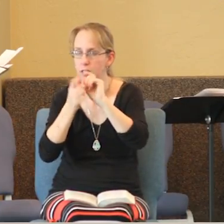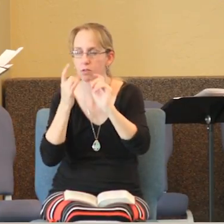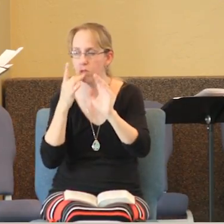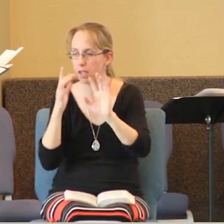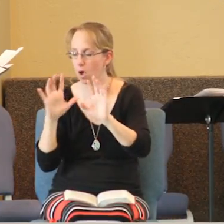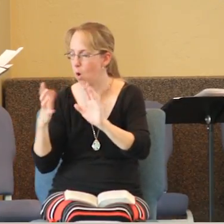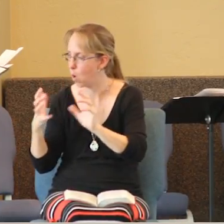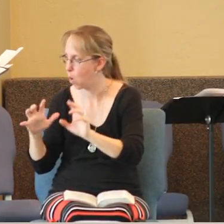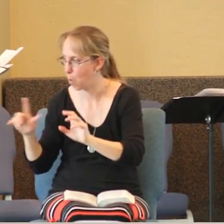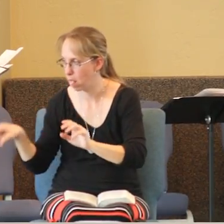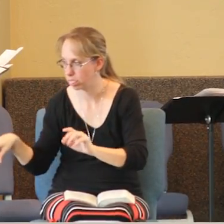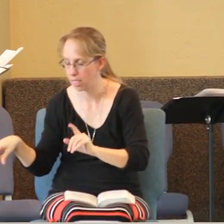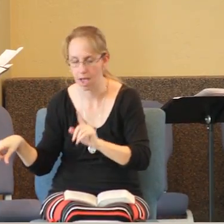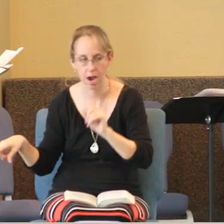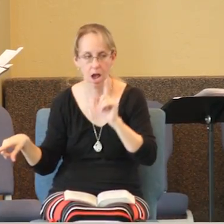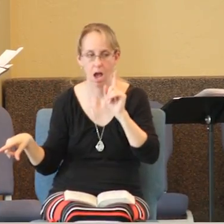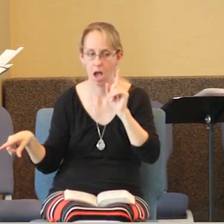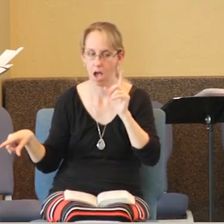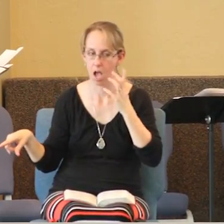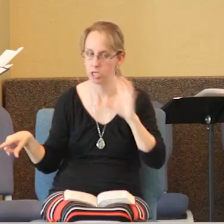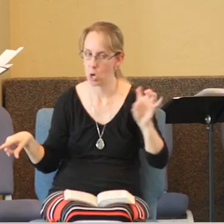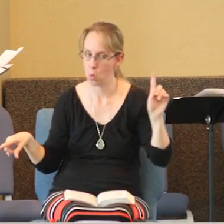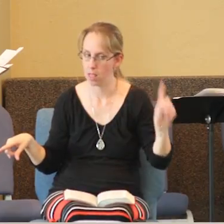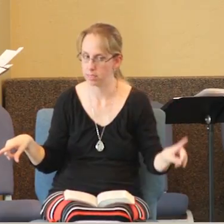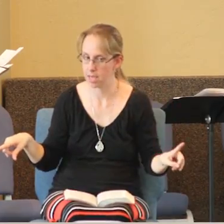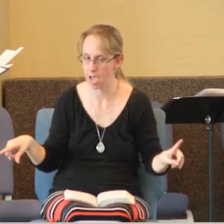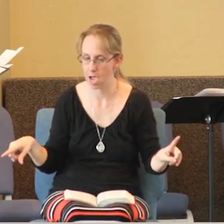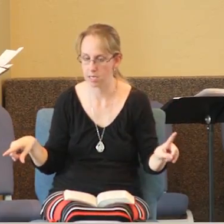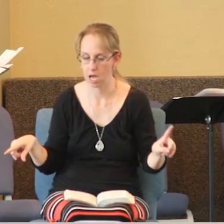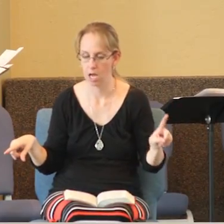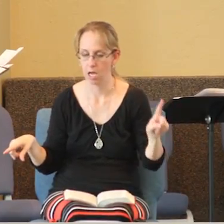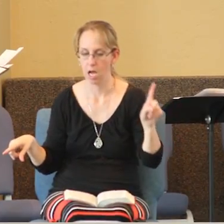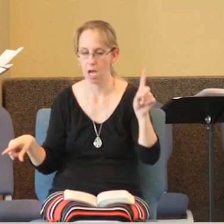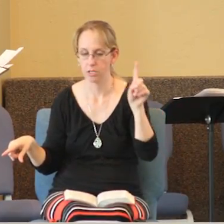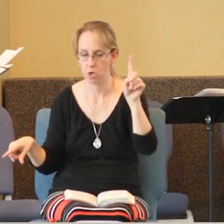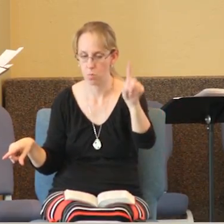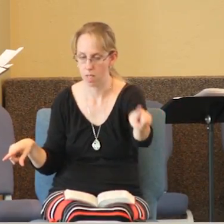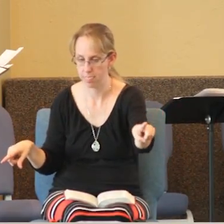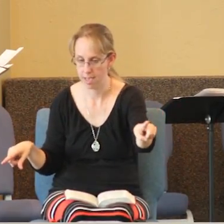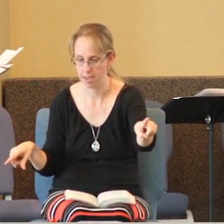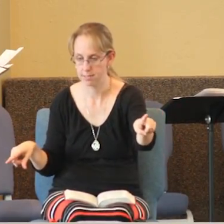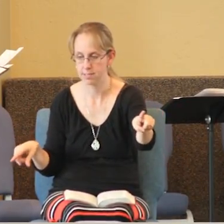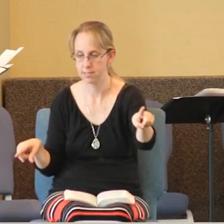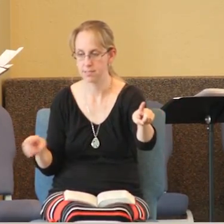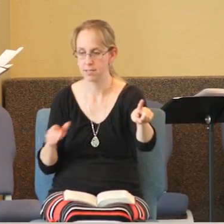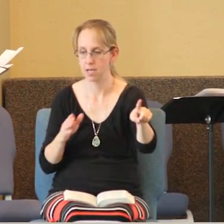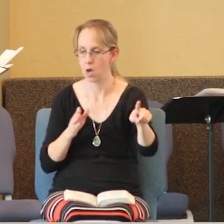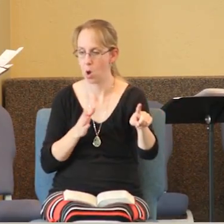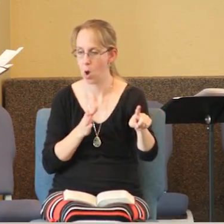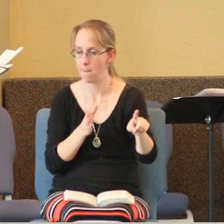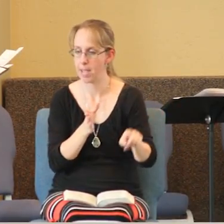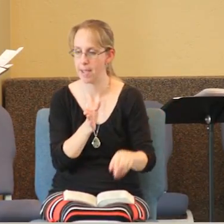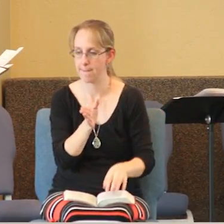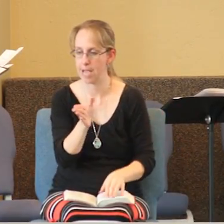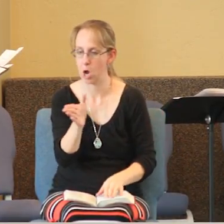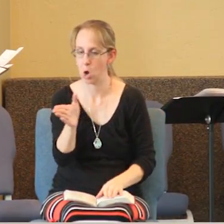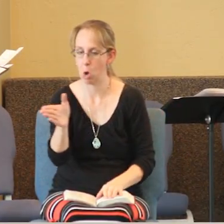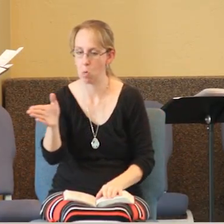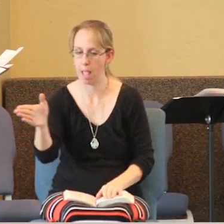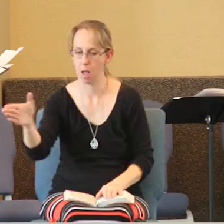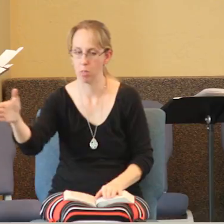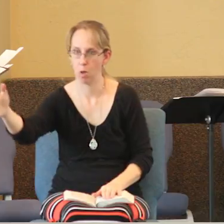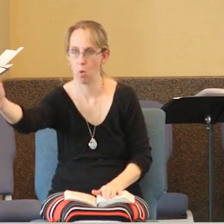want to go here. I really don't want to go here. I certainly don't want to go here. So maybe I'll walk around the